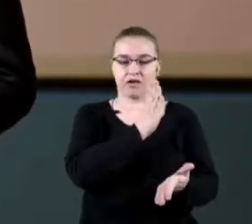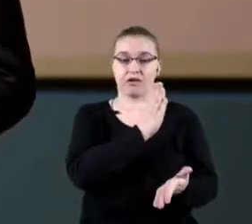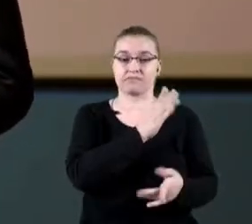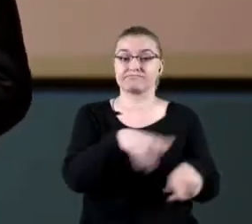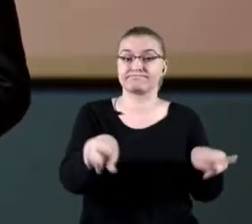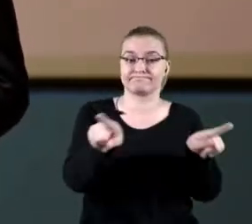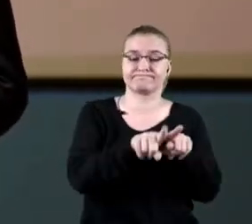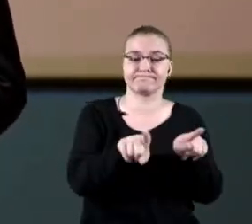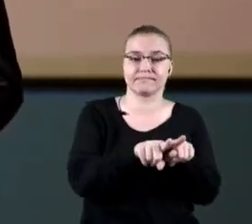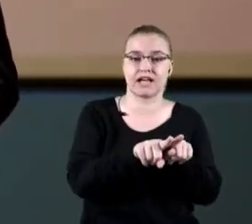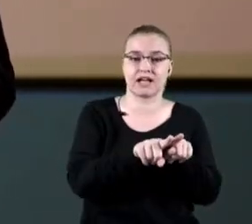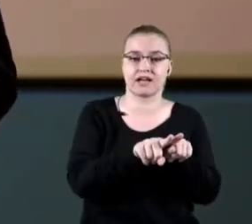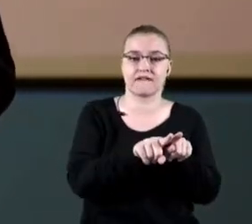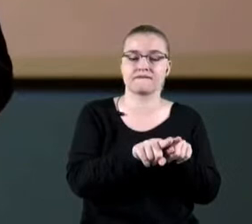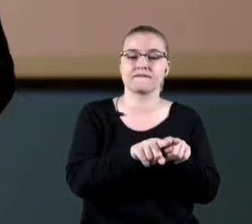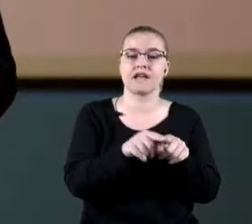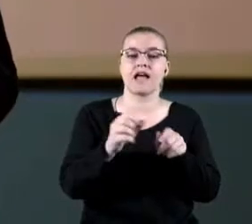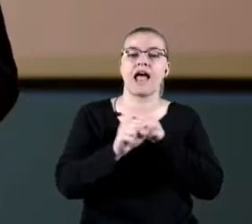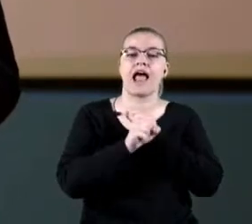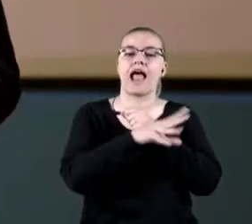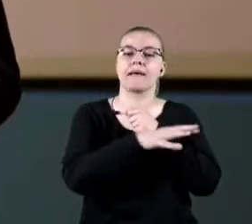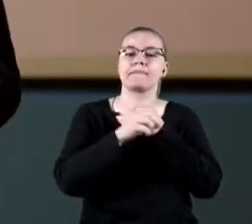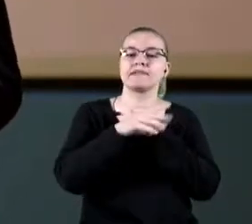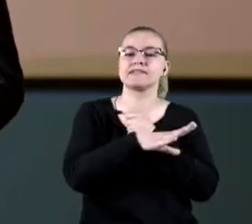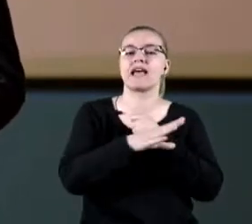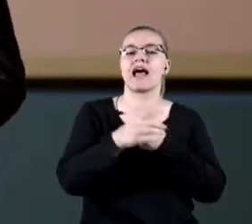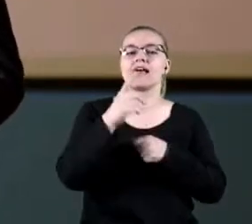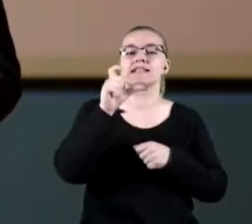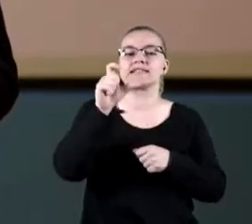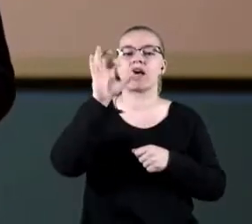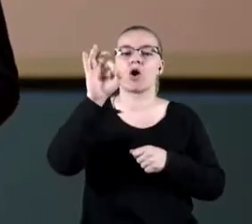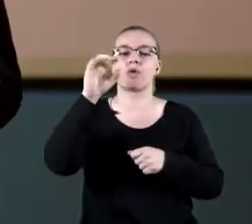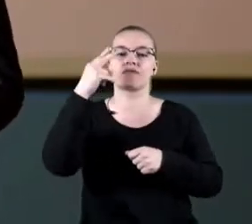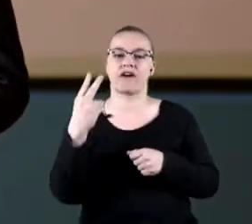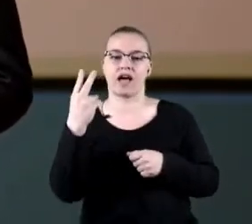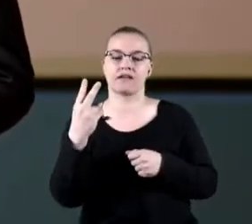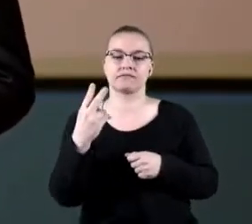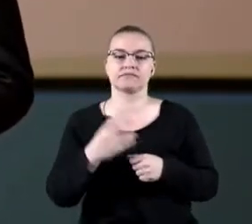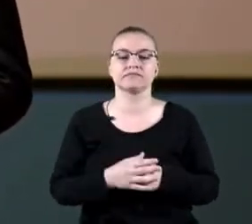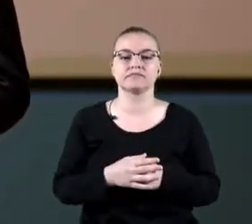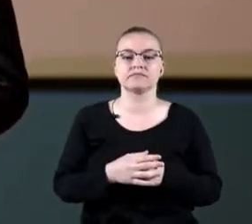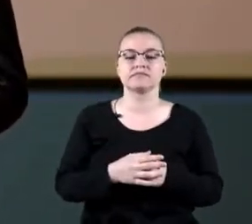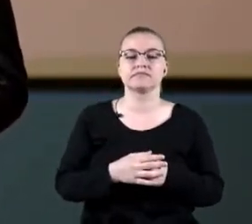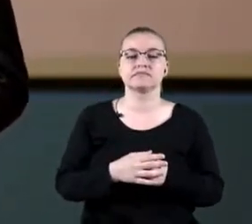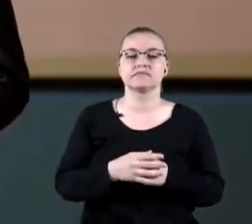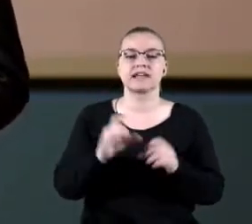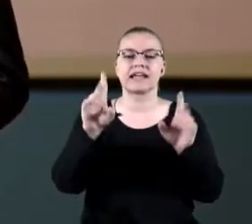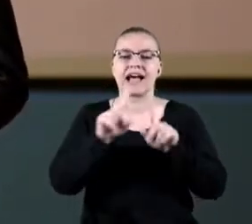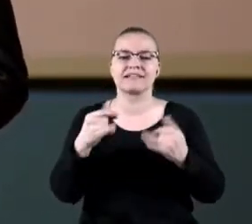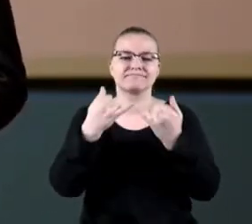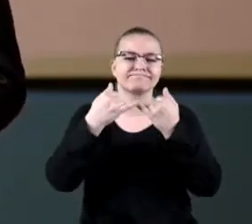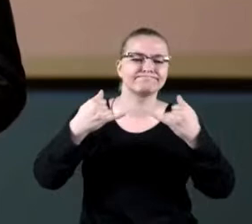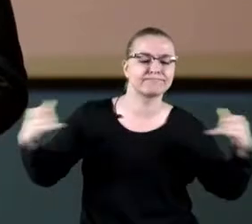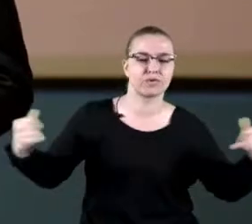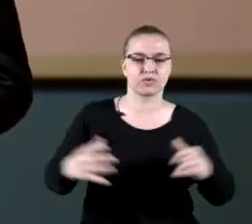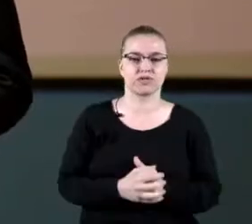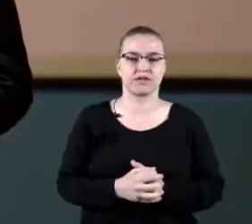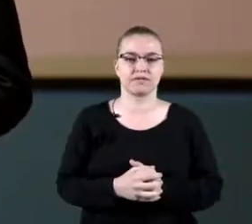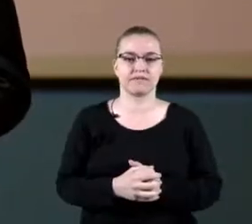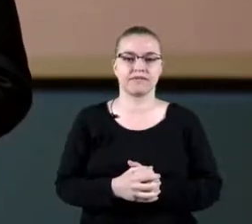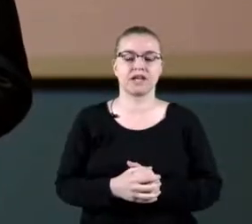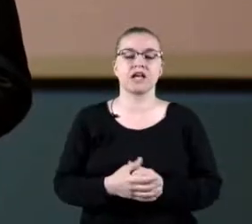I'm not just talking about garbage. I'm talking about emissions of CO2 into the atmosphere, other